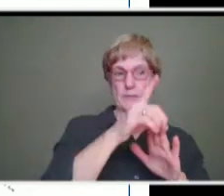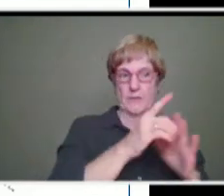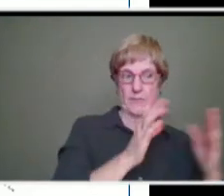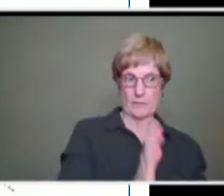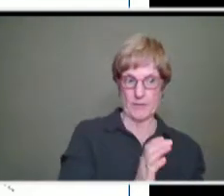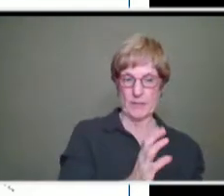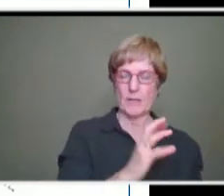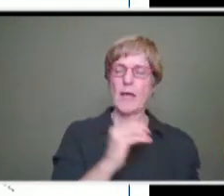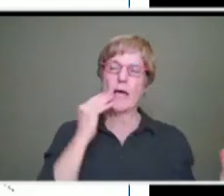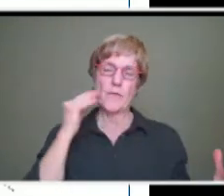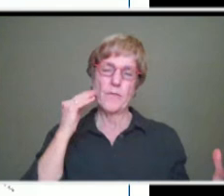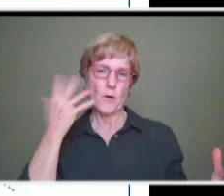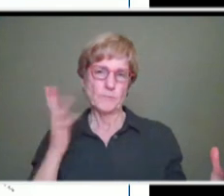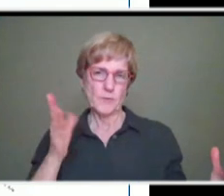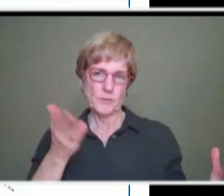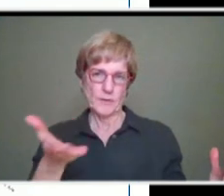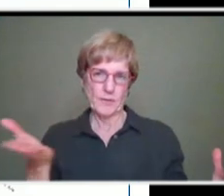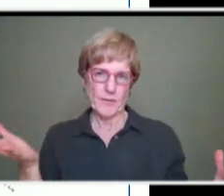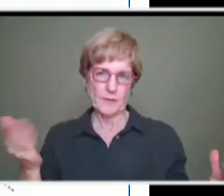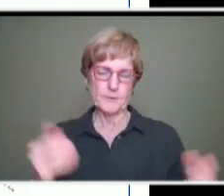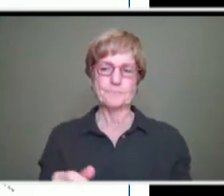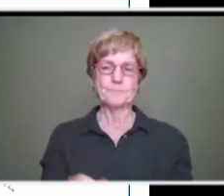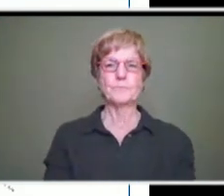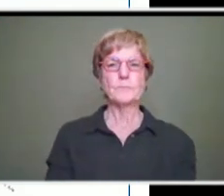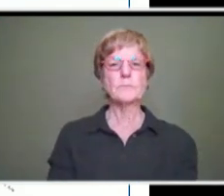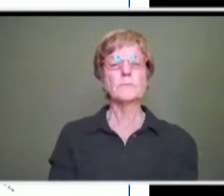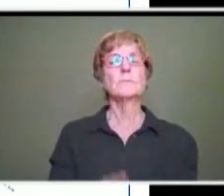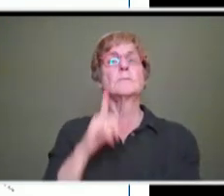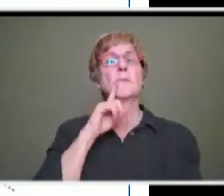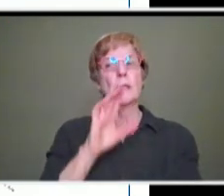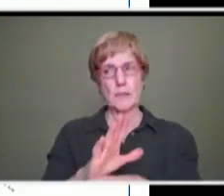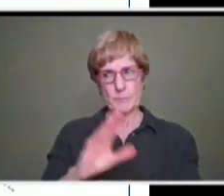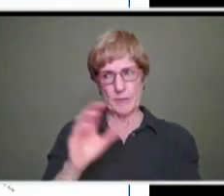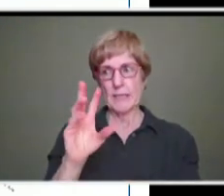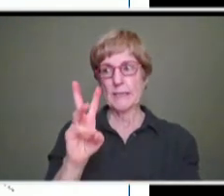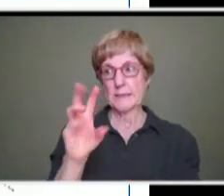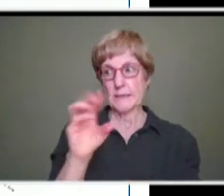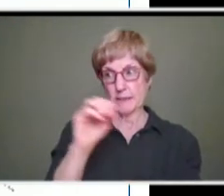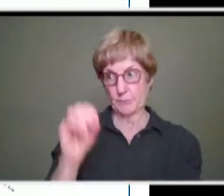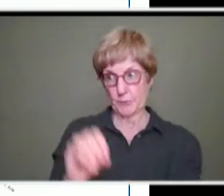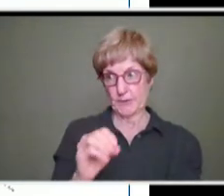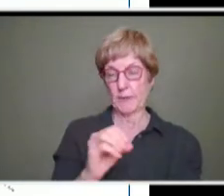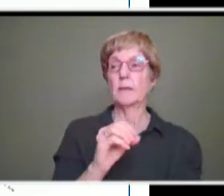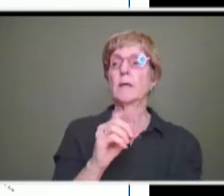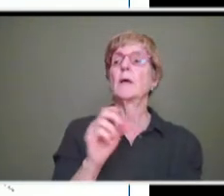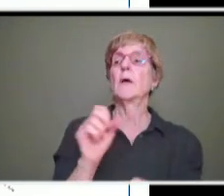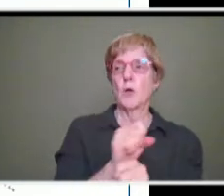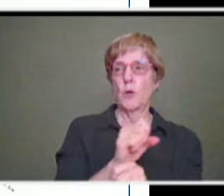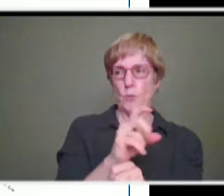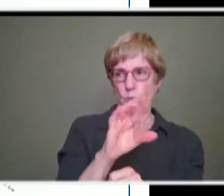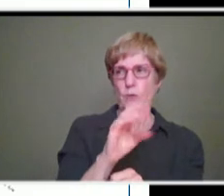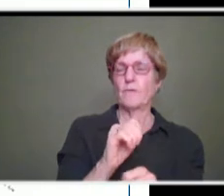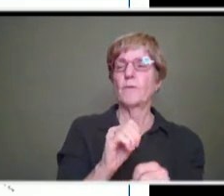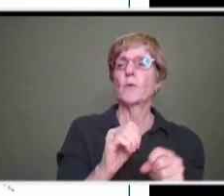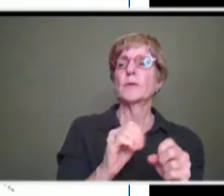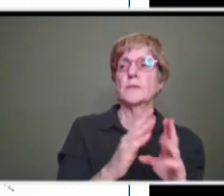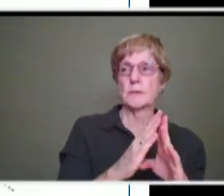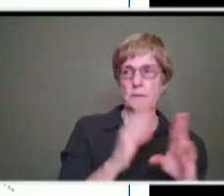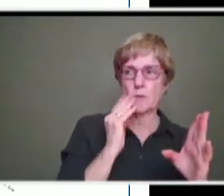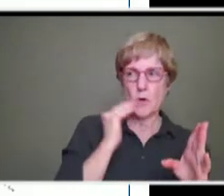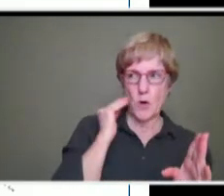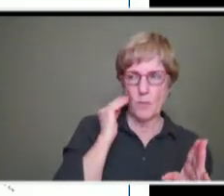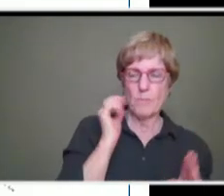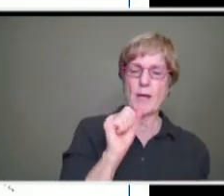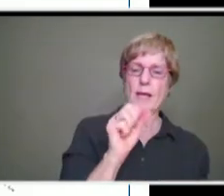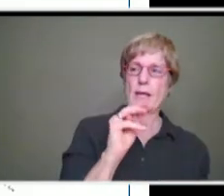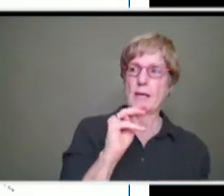existing homes as Dave mentioned we have made a commitment to six percent of the units being Workforce housing at 80 percent of Ami for a